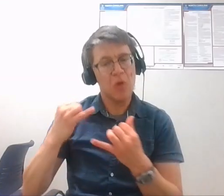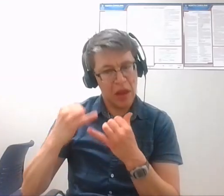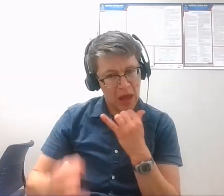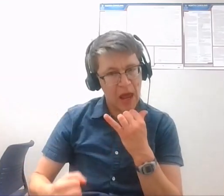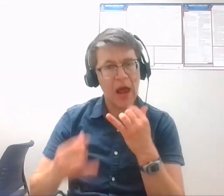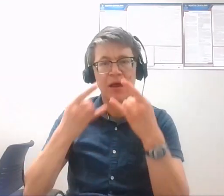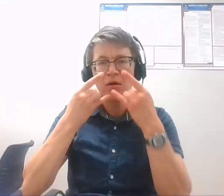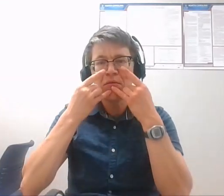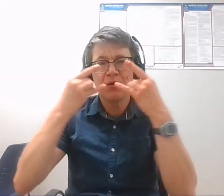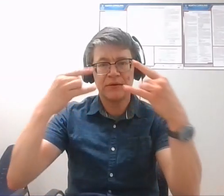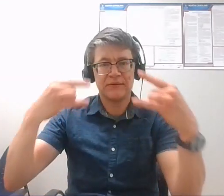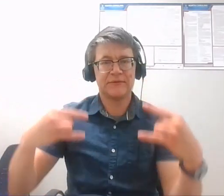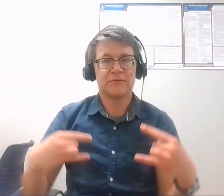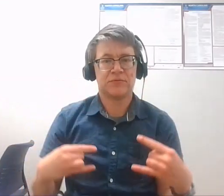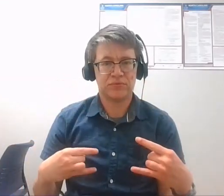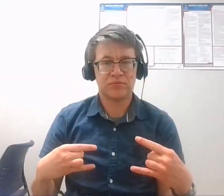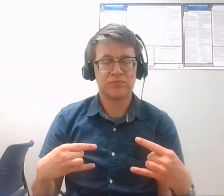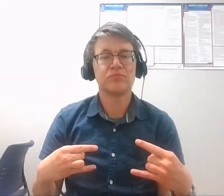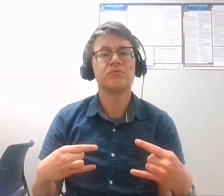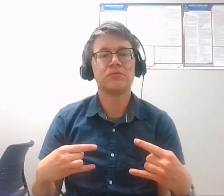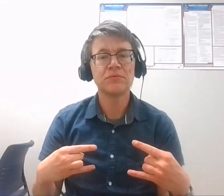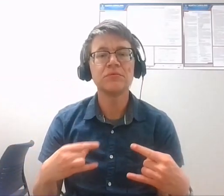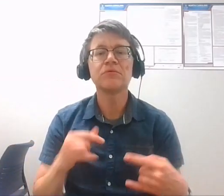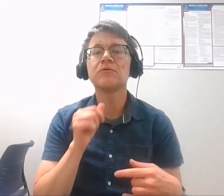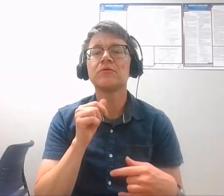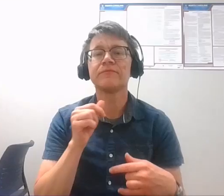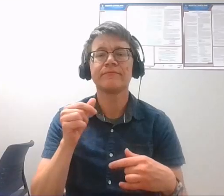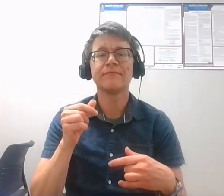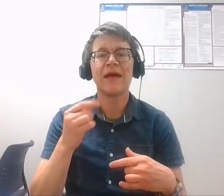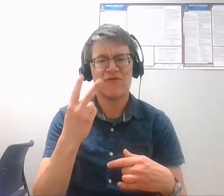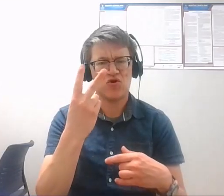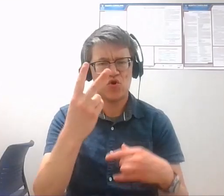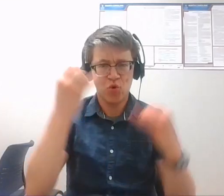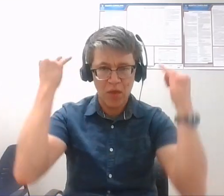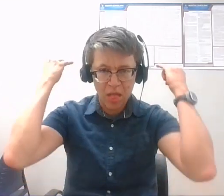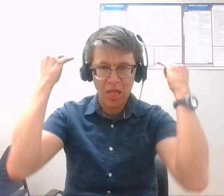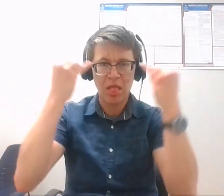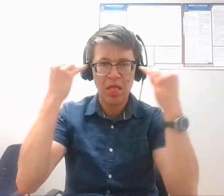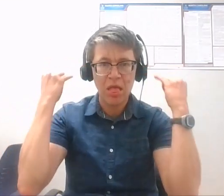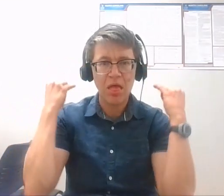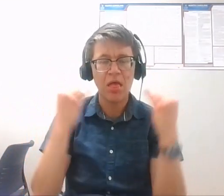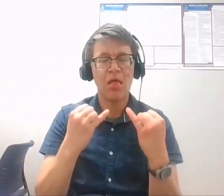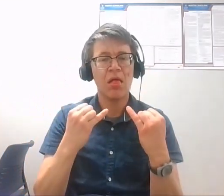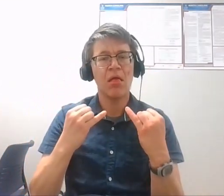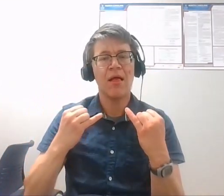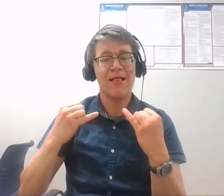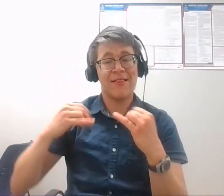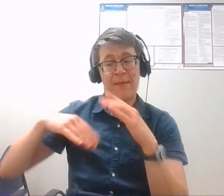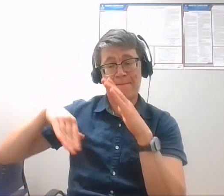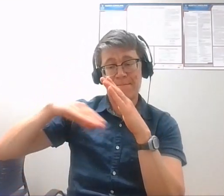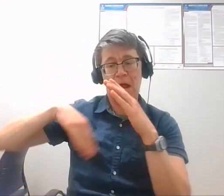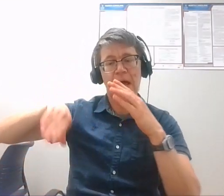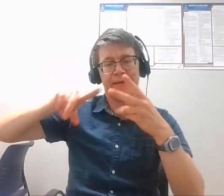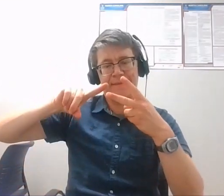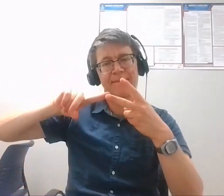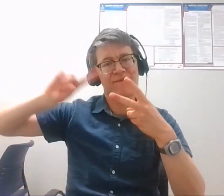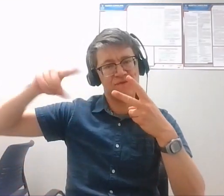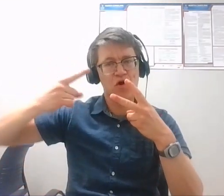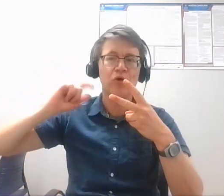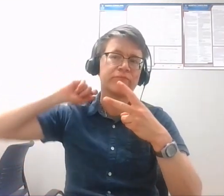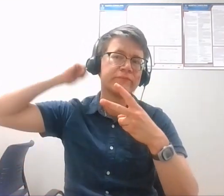removal. When a mask or respirator has two elastic bands, remove the bottom one first.